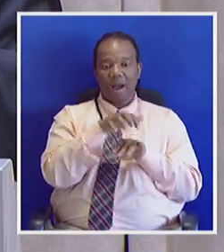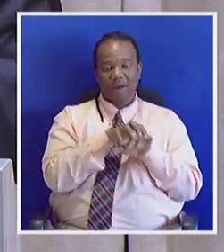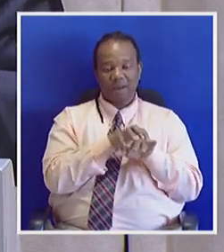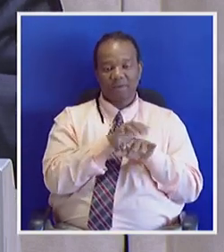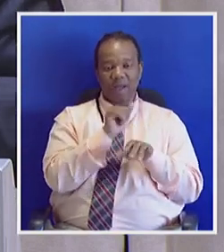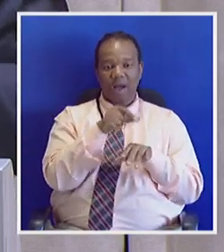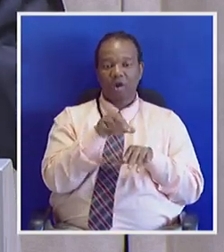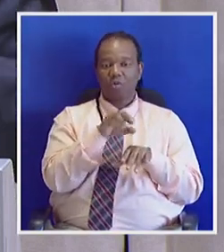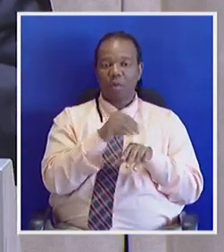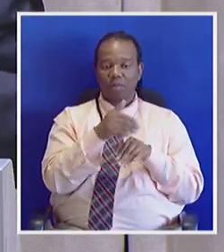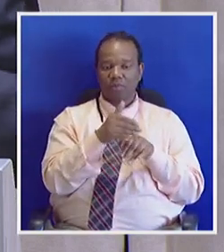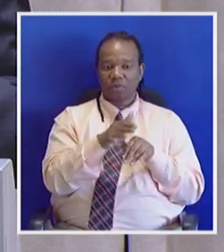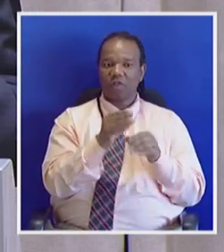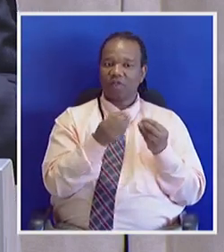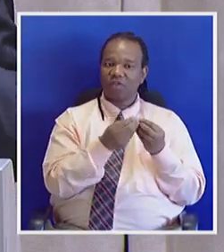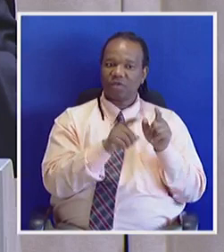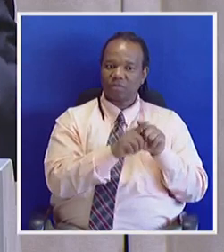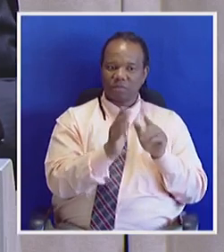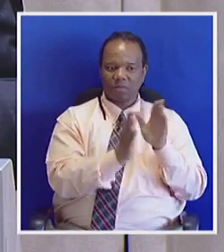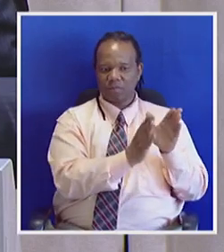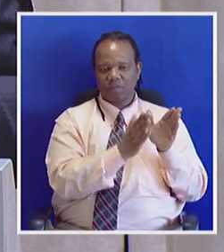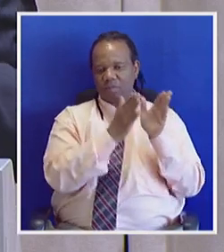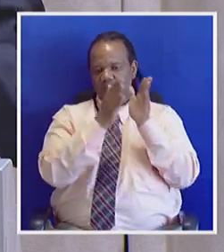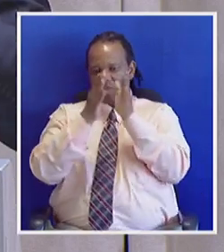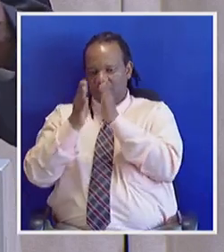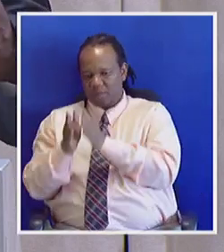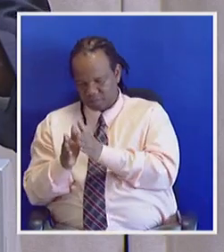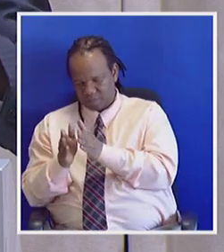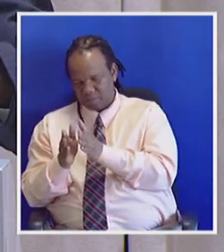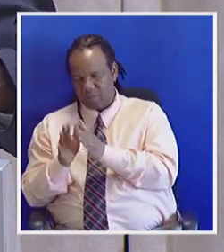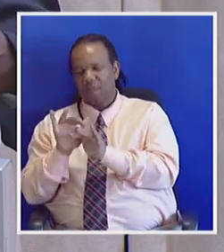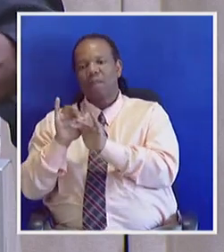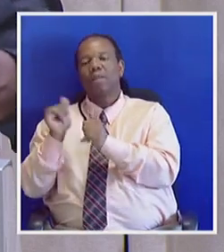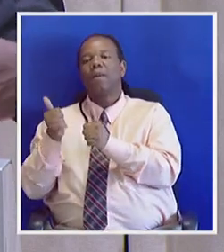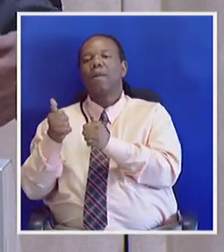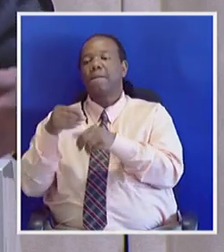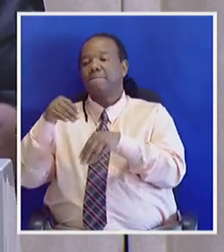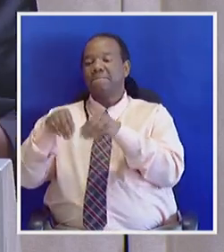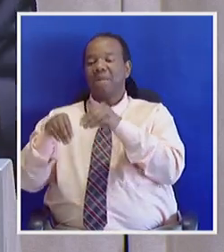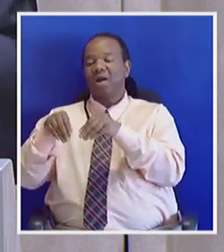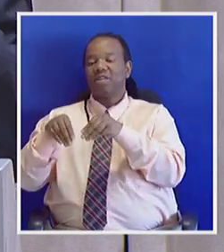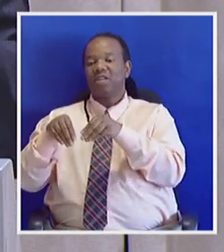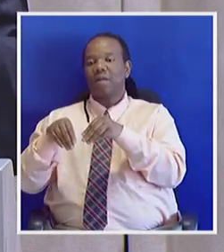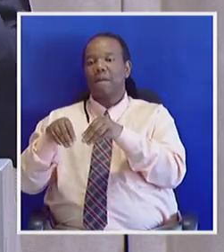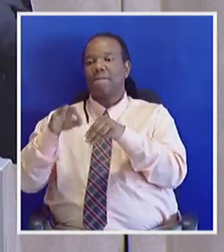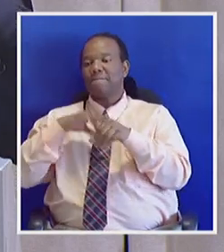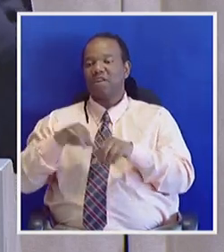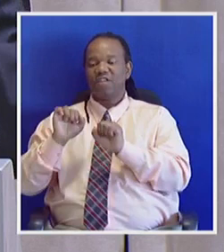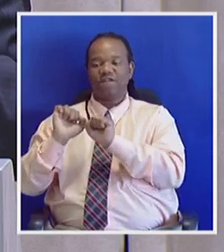beginning to bear fruit. We also focus on beneficiation, which is part of mining, and we saw how mining